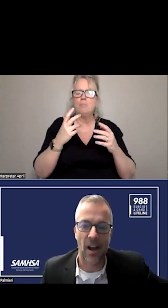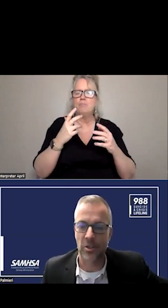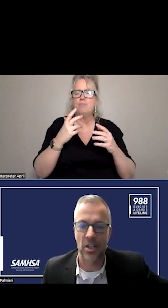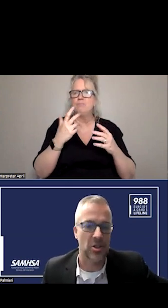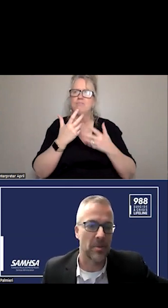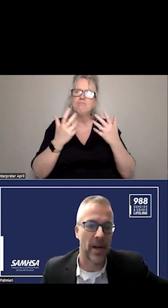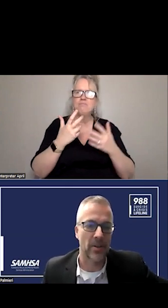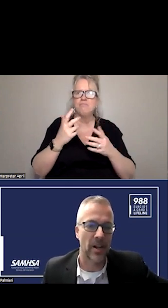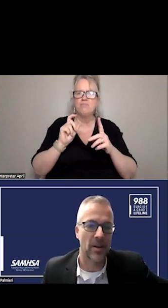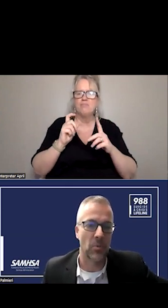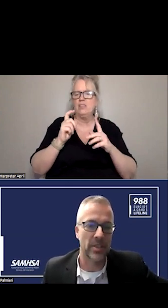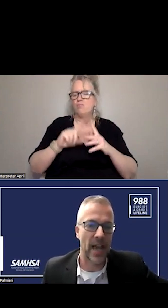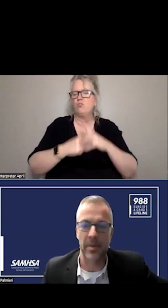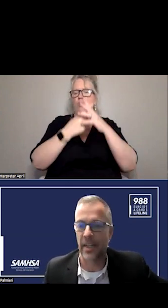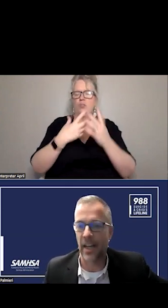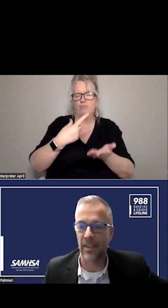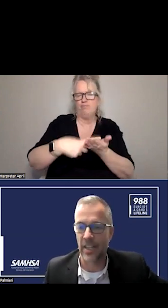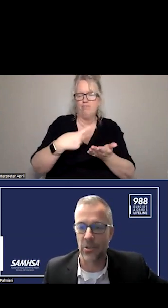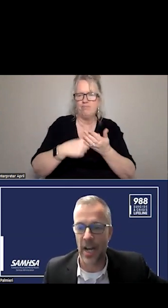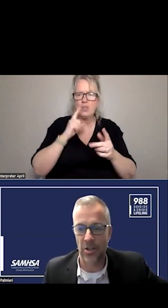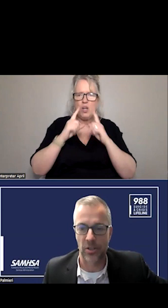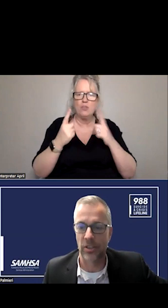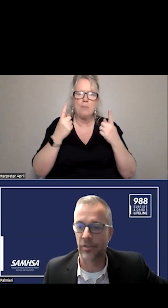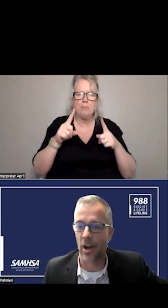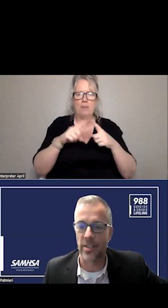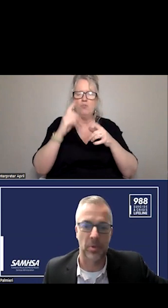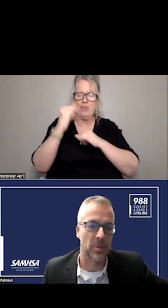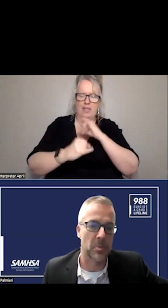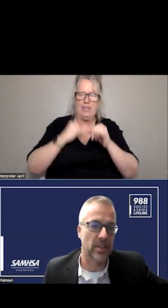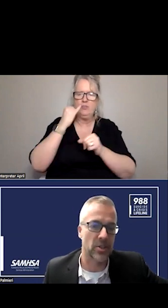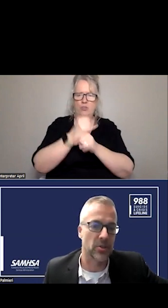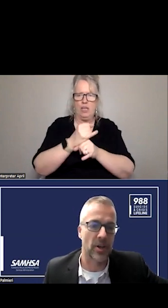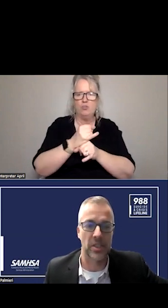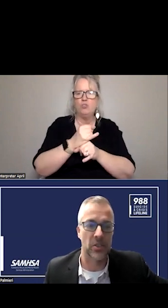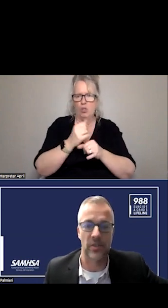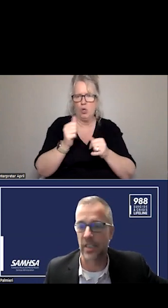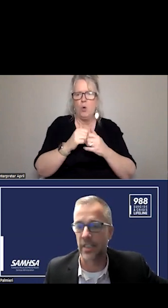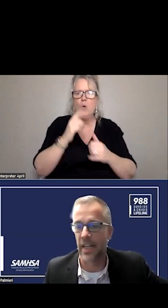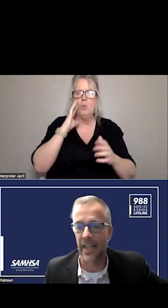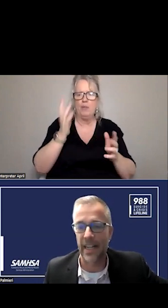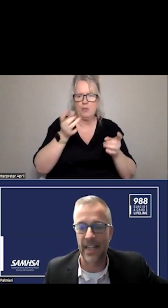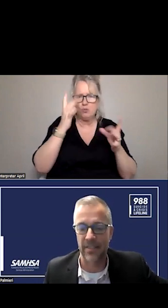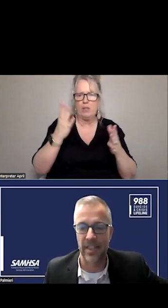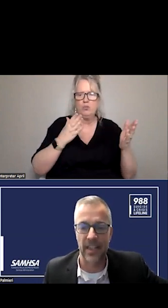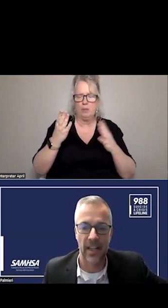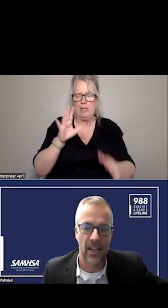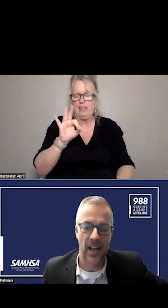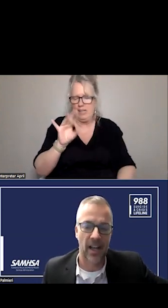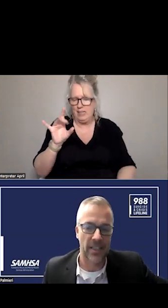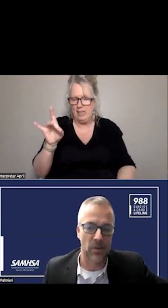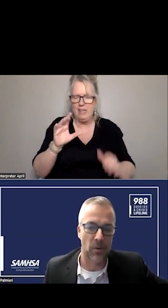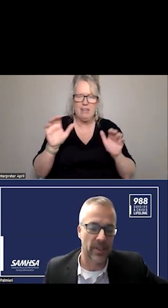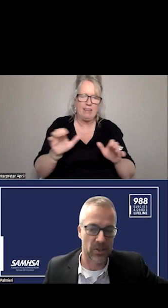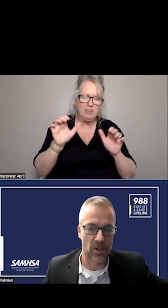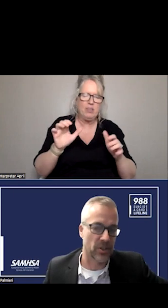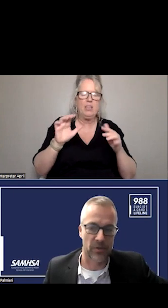a conversation about what's happening kind of on the international front with respect to crisis services, 988 activity,